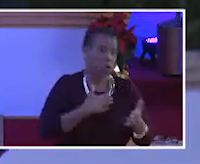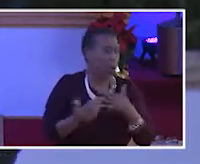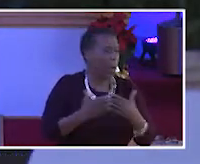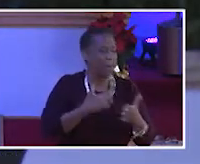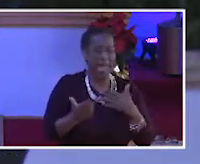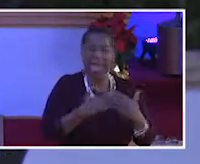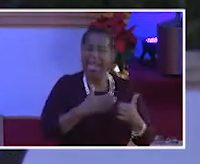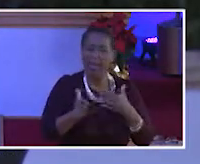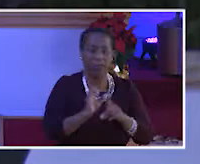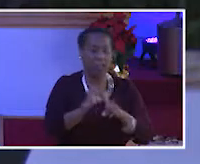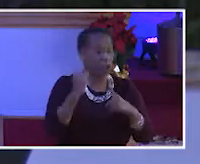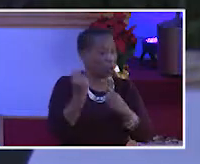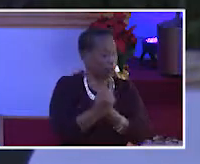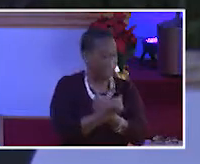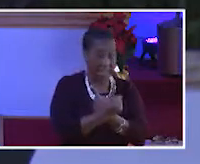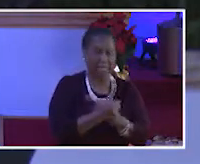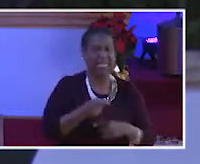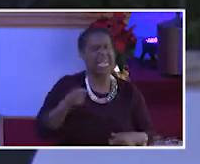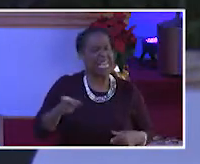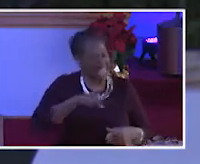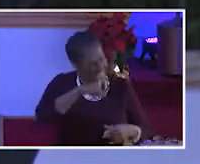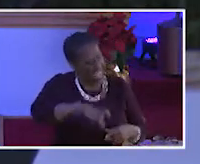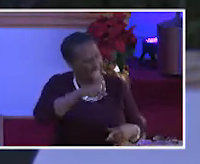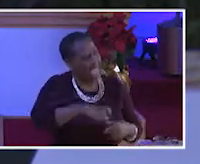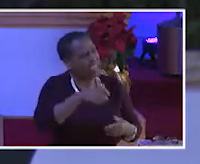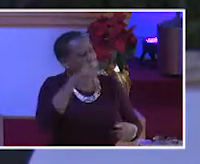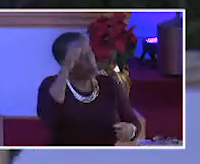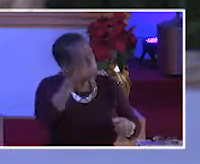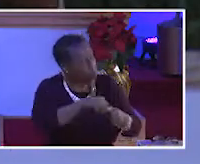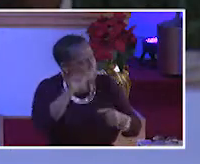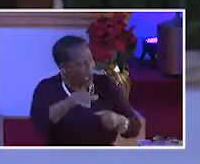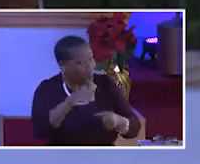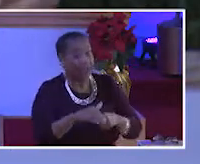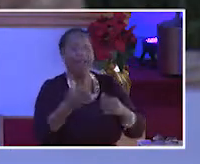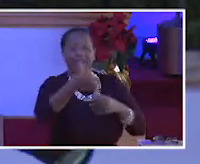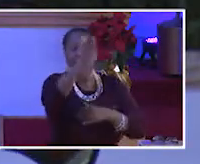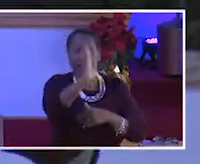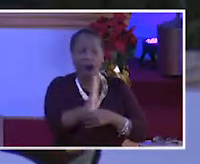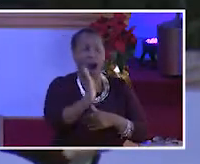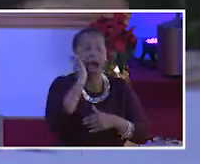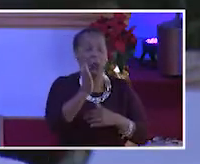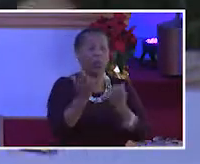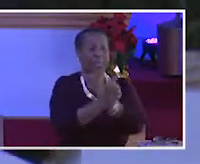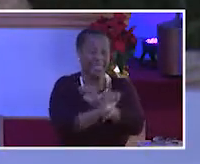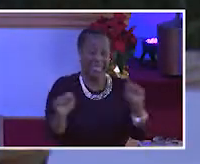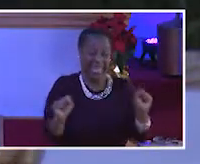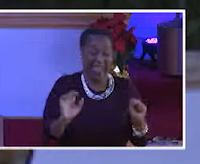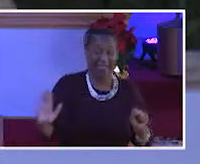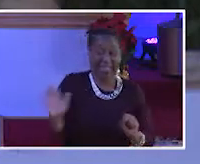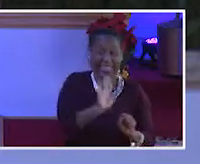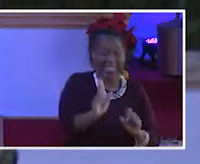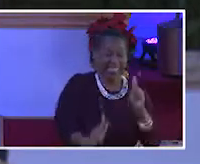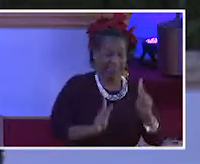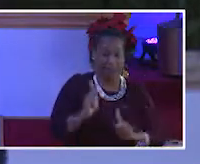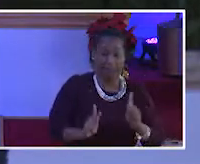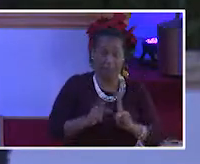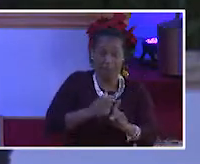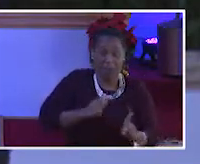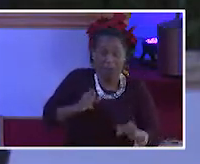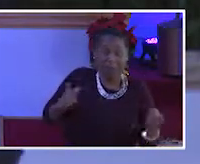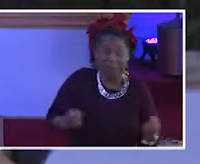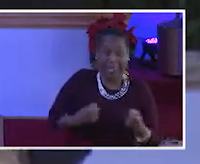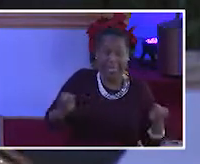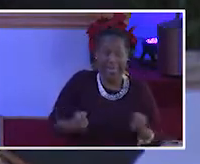the circumstance, he had to be reminded that God will save his people from their